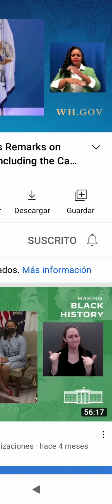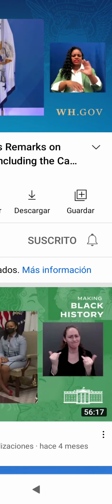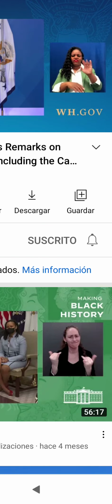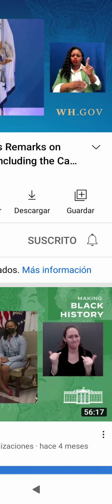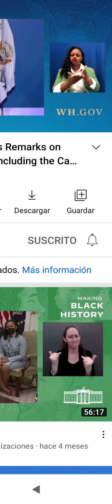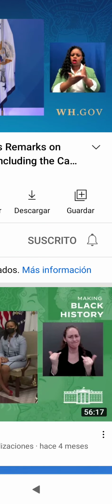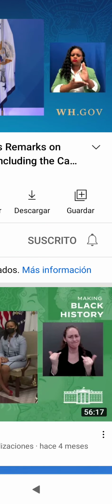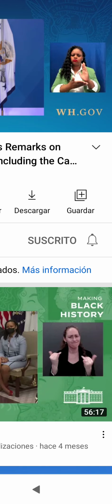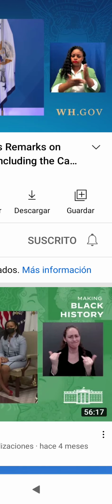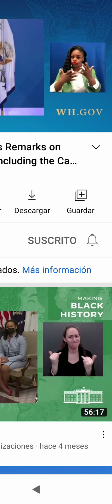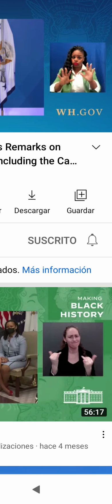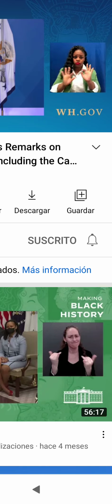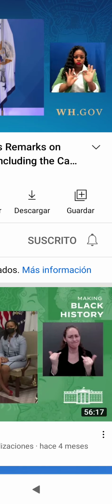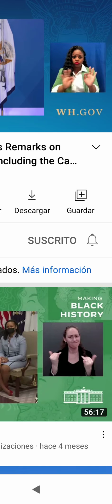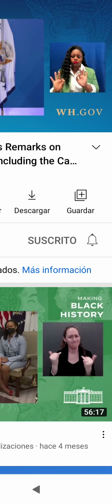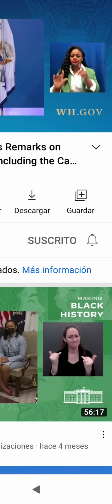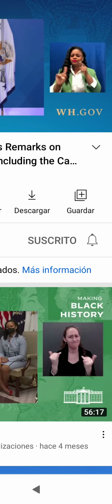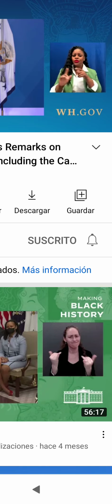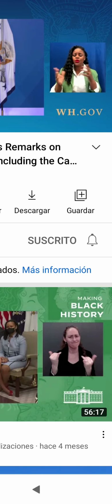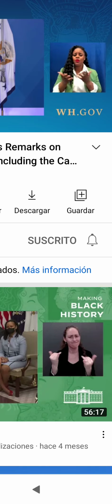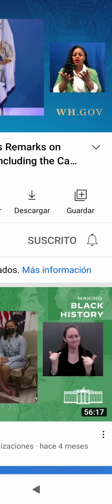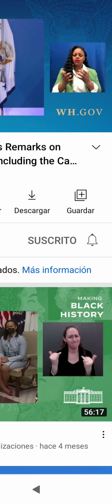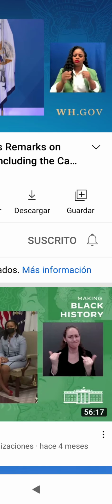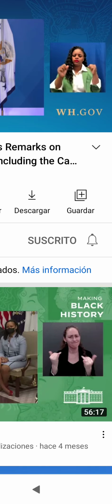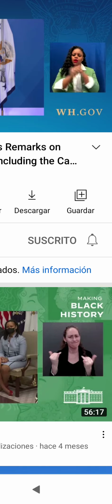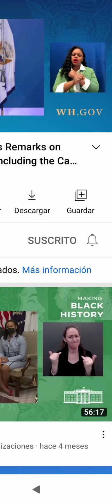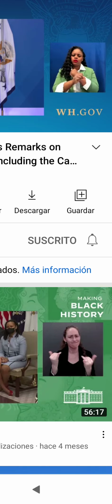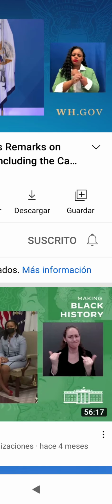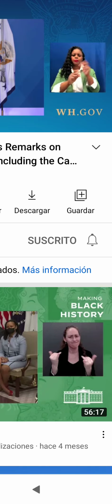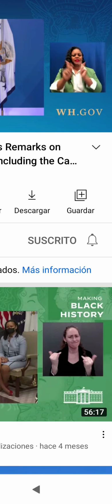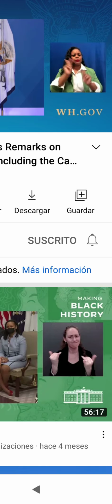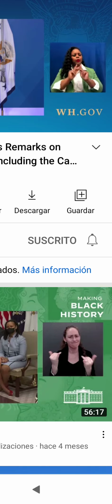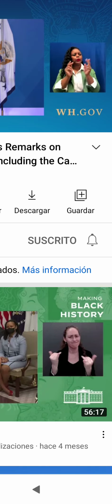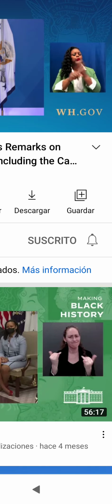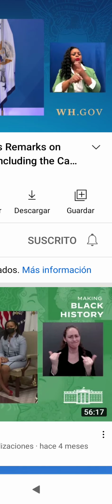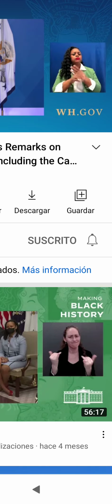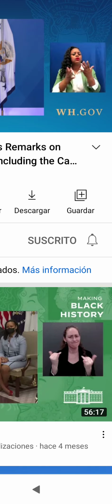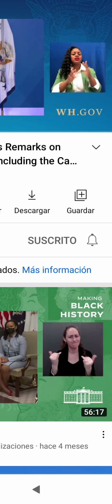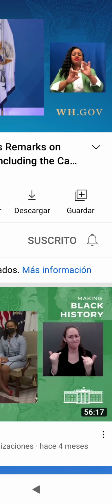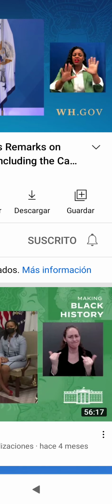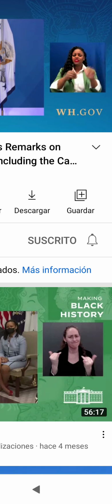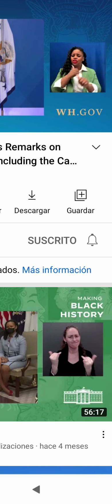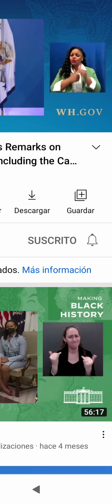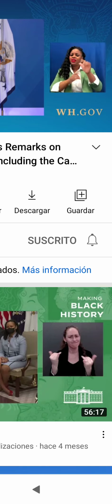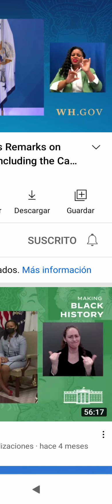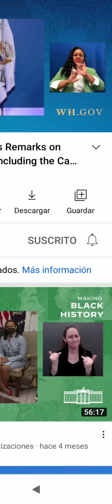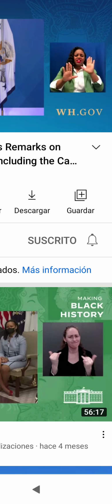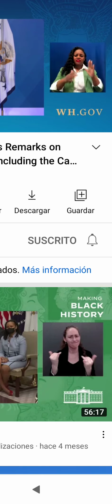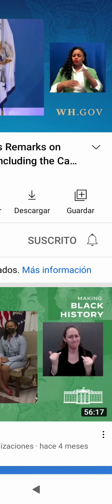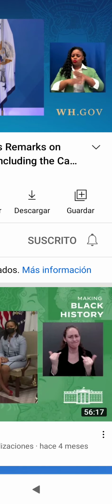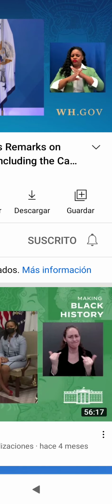principal task of combating those who used violence and threats of violence to prevent Black Americans